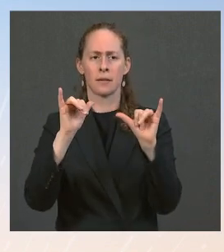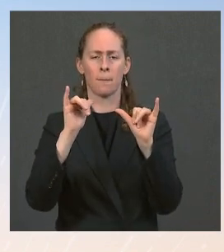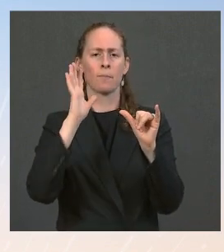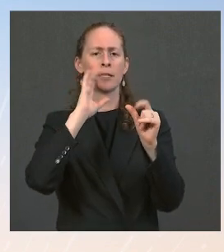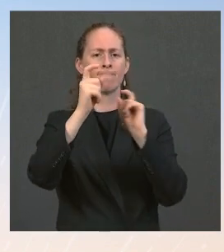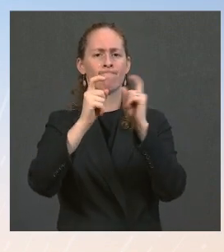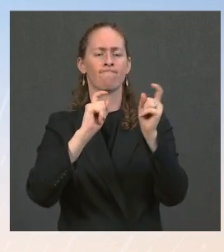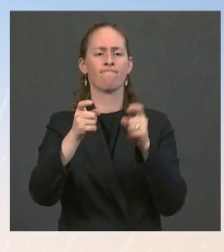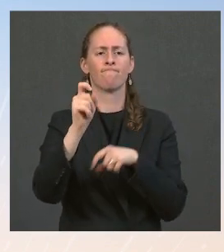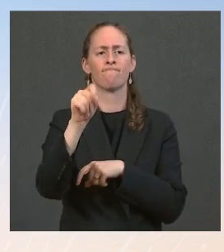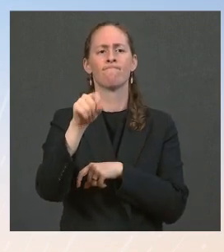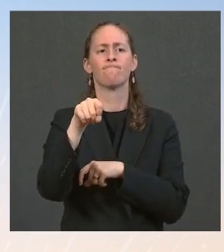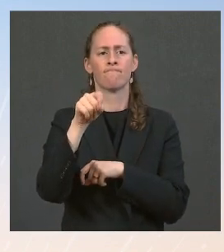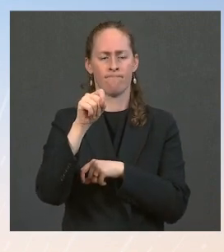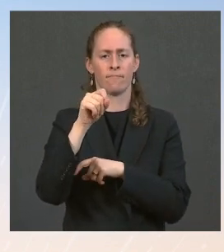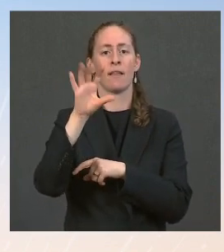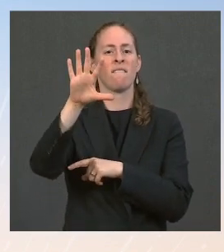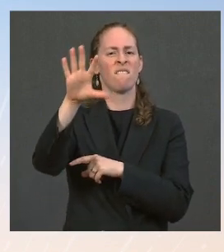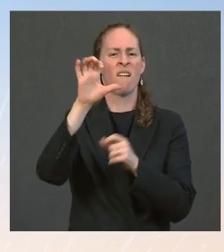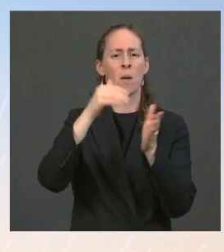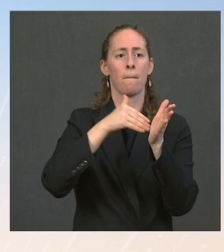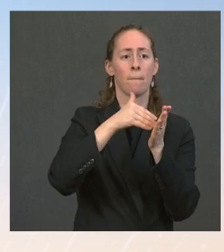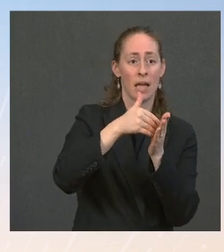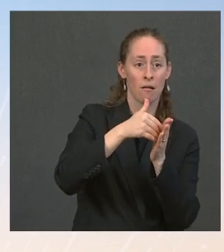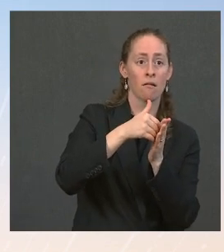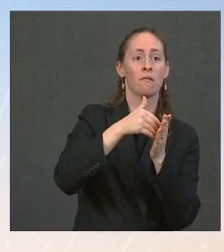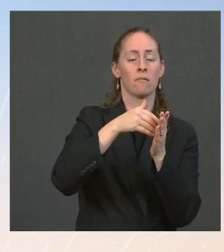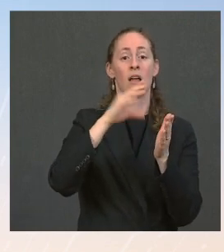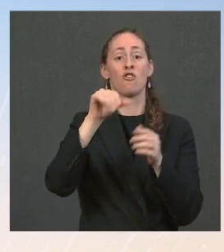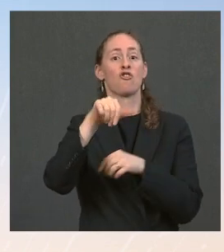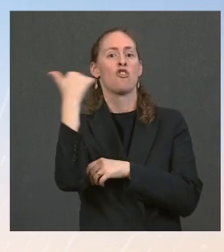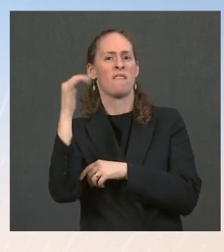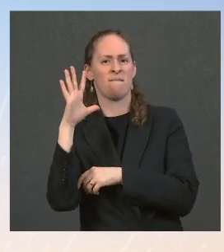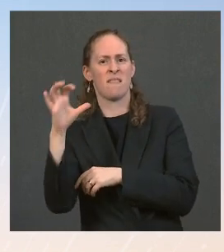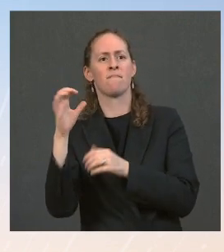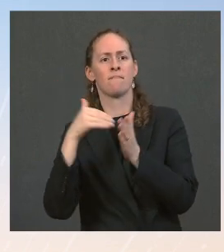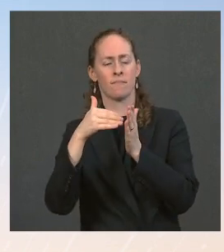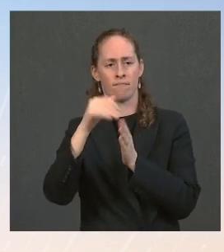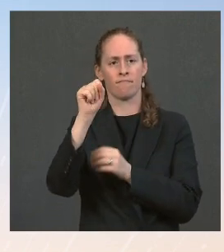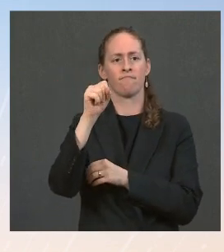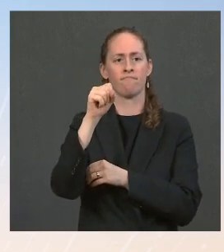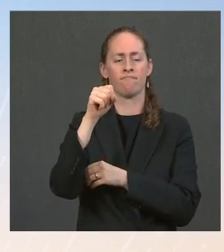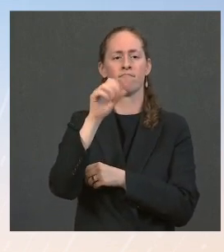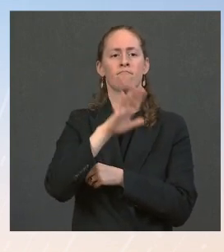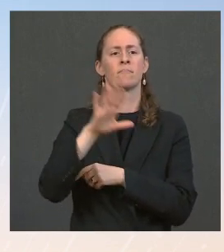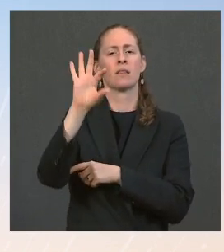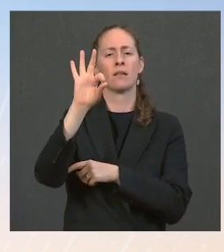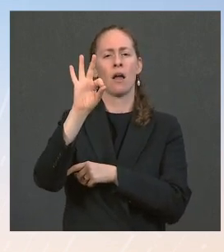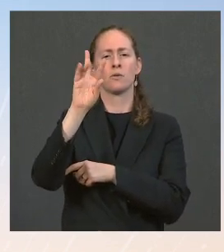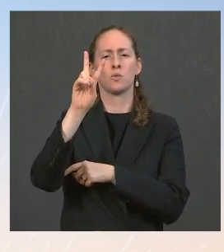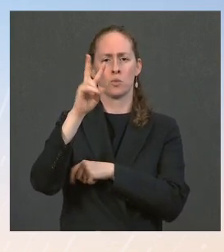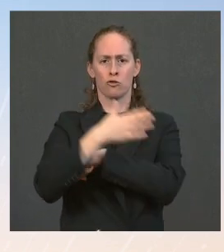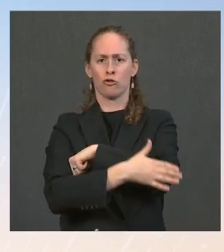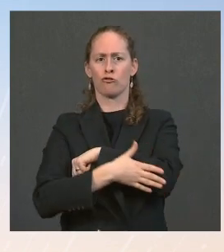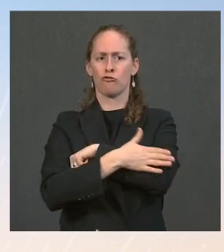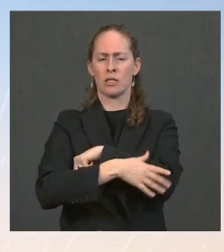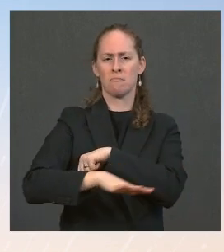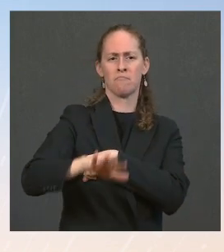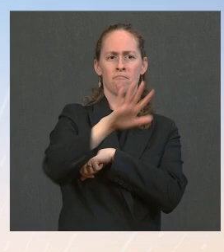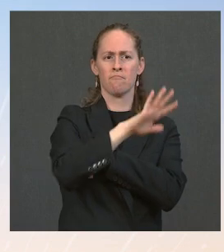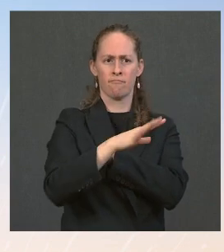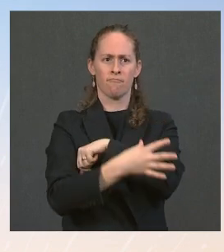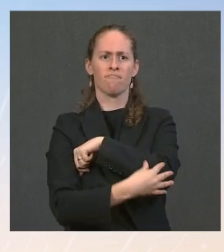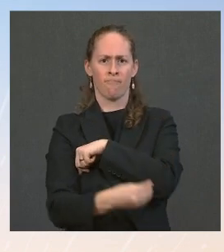doses to in June. So specifically, that's 92 low- and middle-income countries as defined by Gavi's COVAX advanced